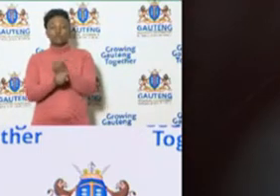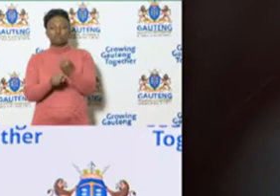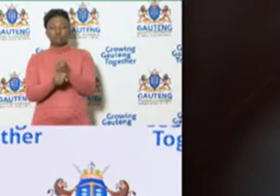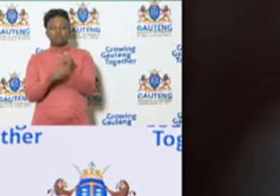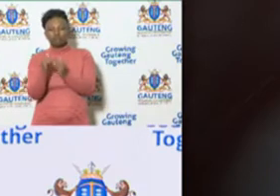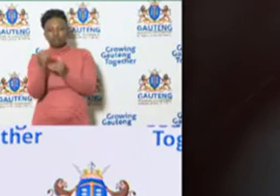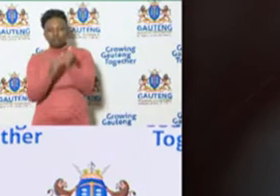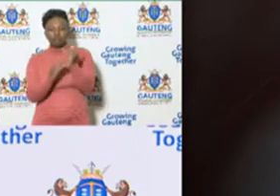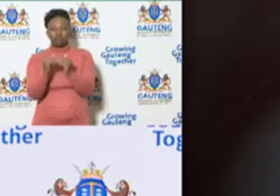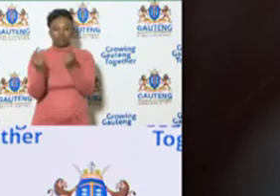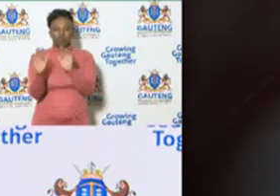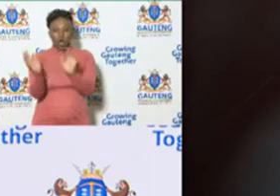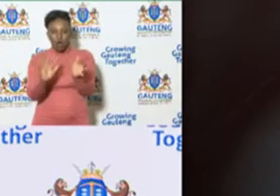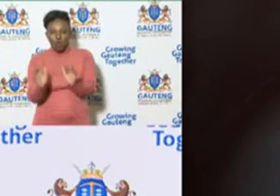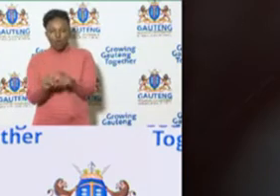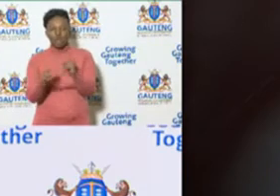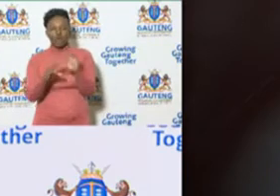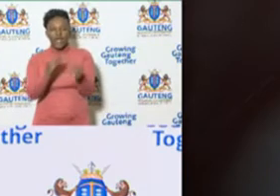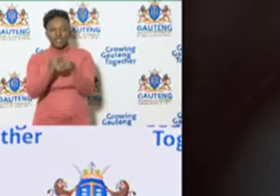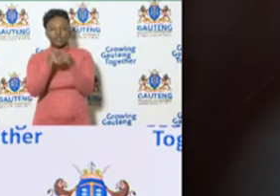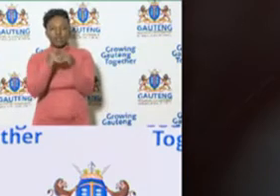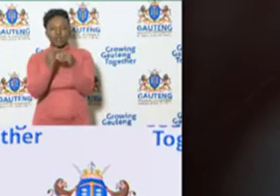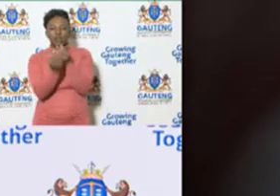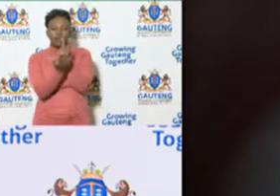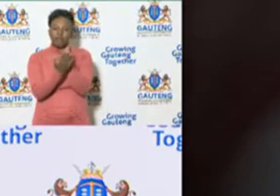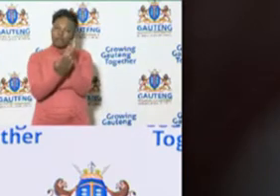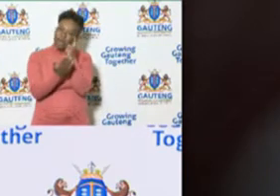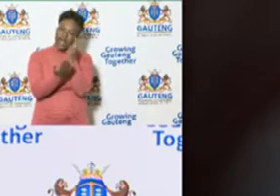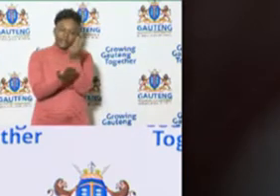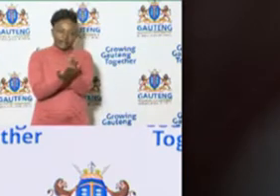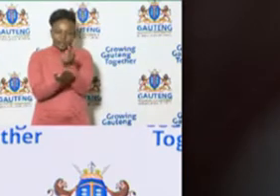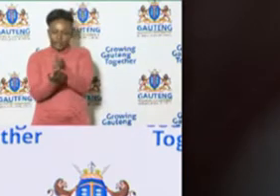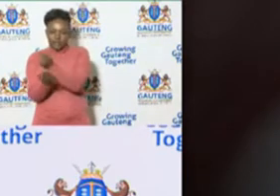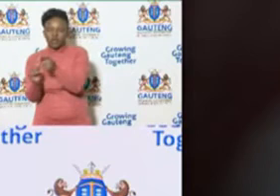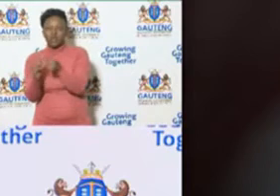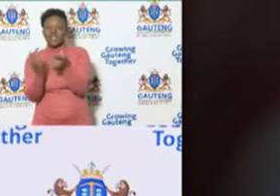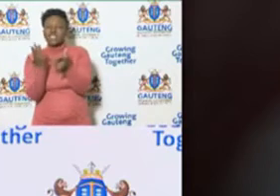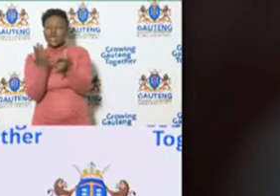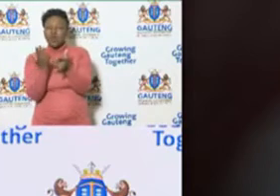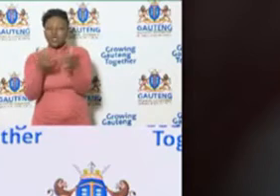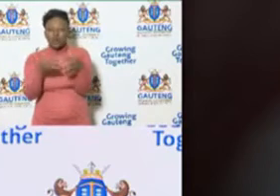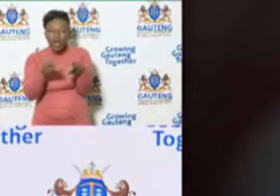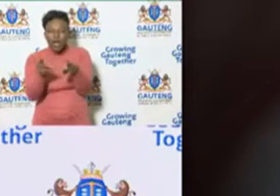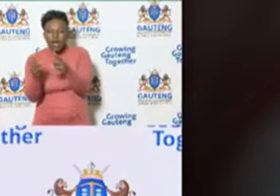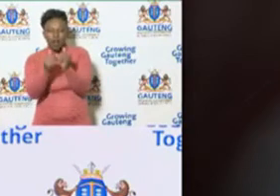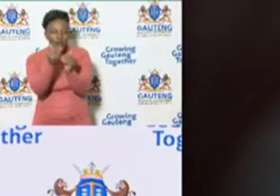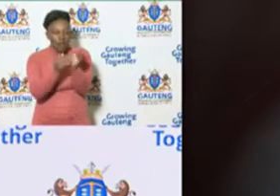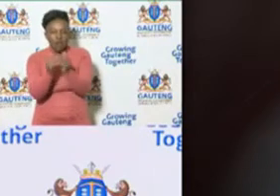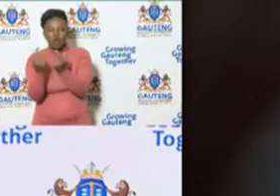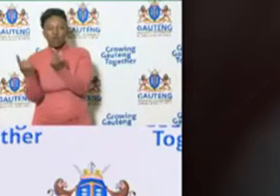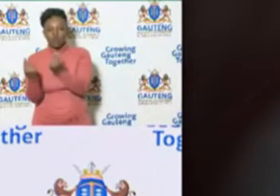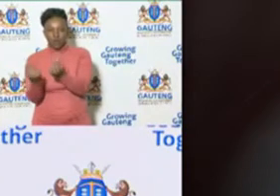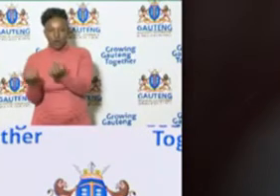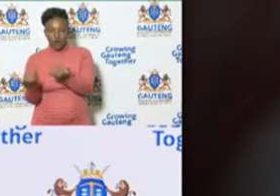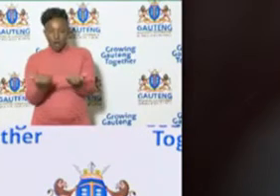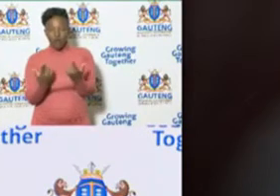building additional beds with alternative building technology in the various facilities in